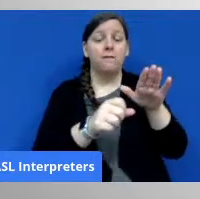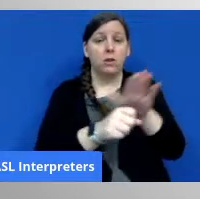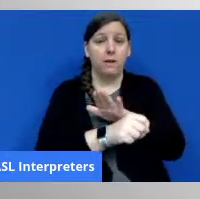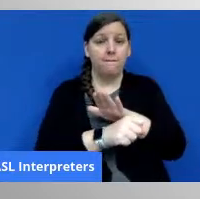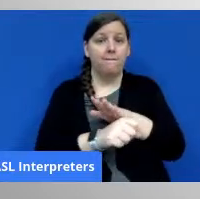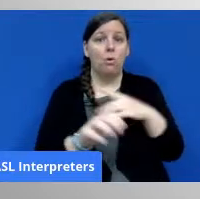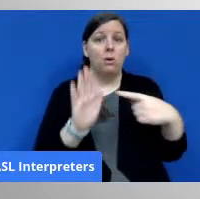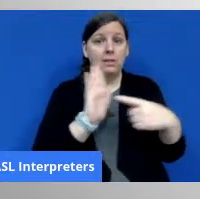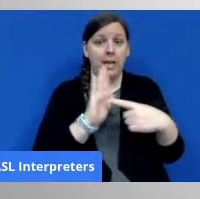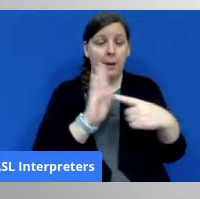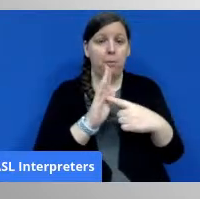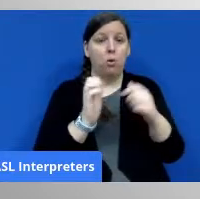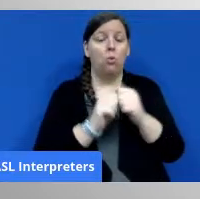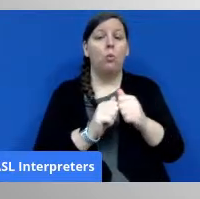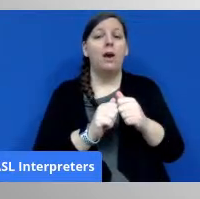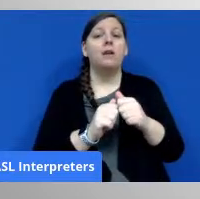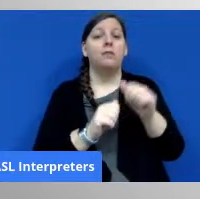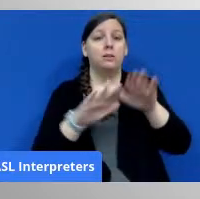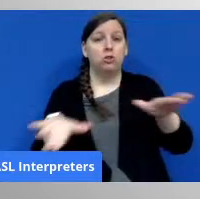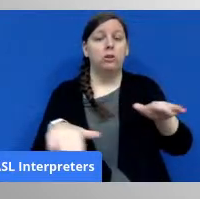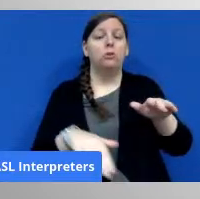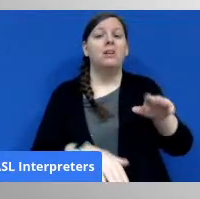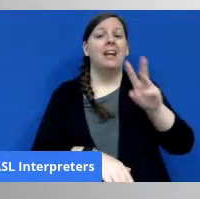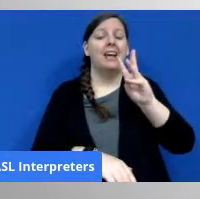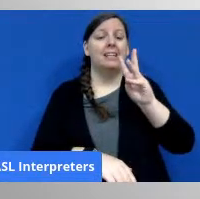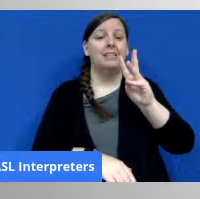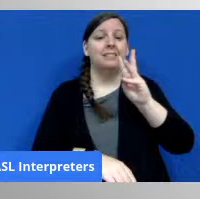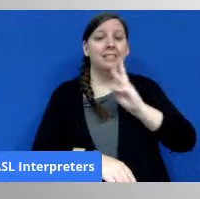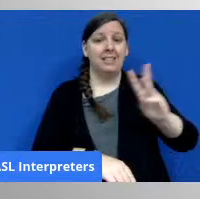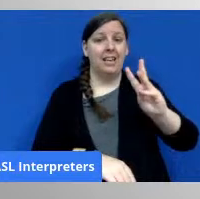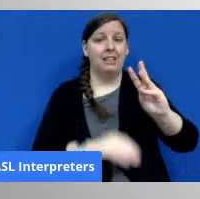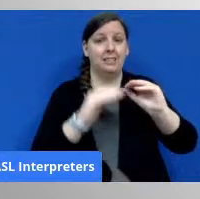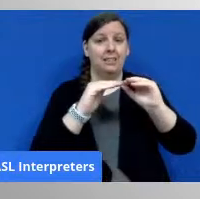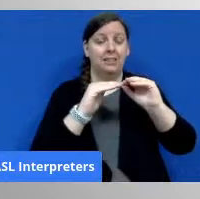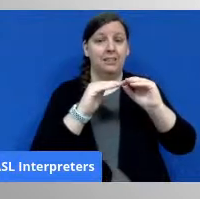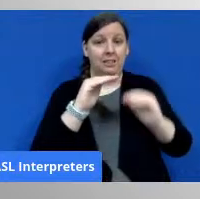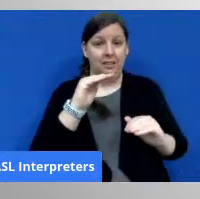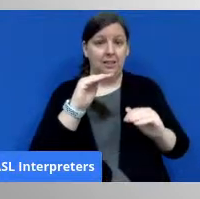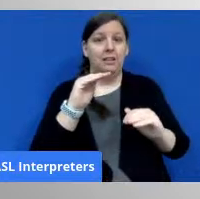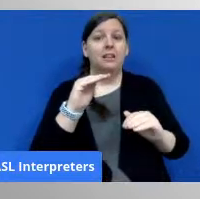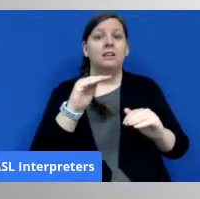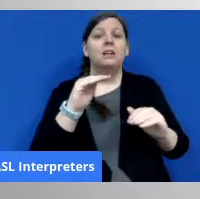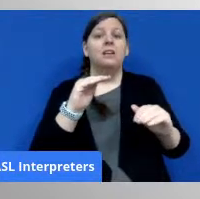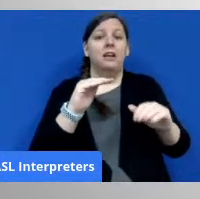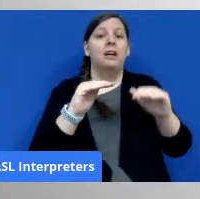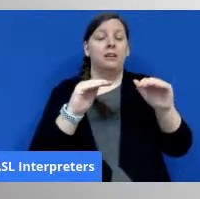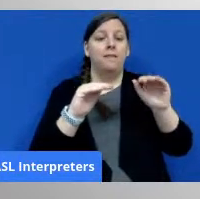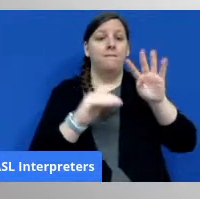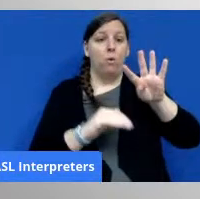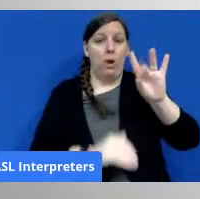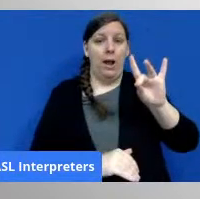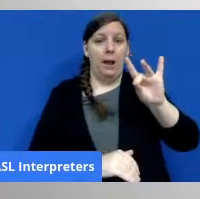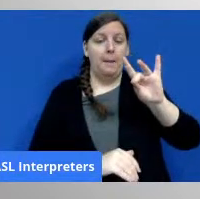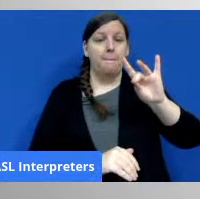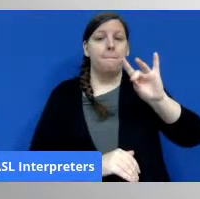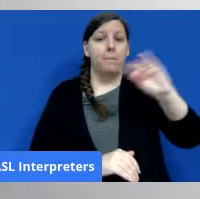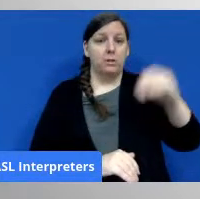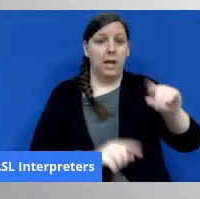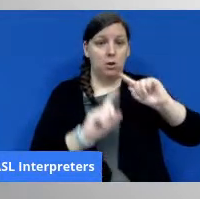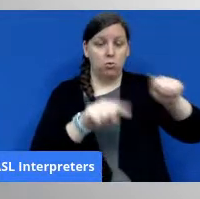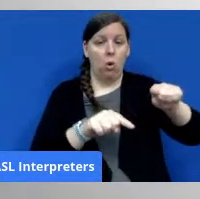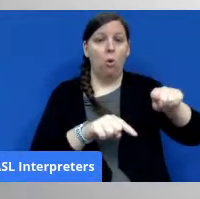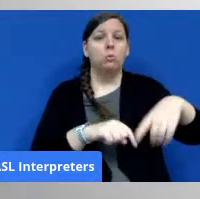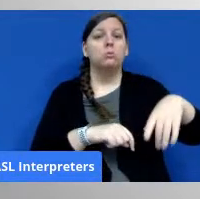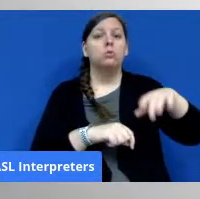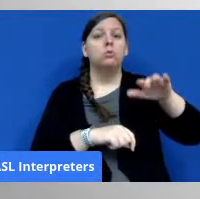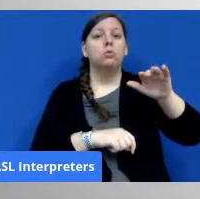income, though, that's a statistically significant difference. It drops to 30%. Okay. And again, if you think back to the cost of how much more expensive a center is, this